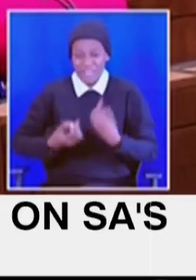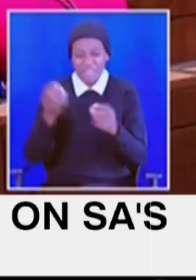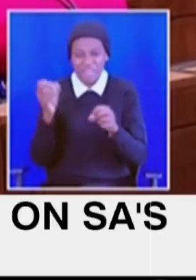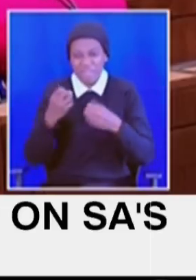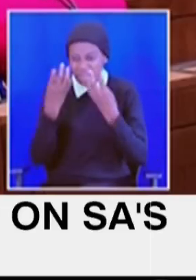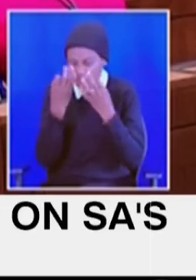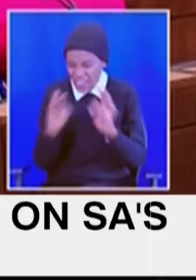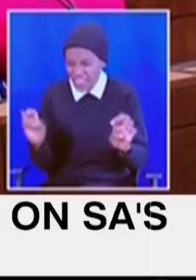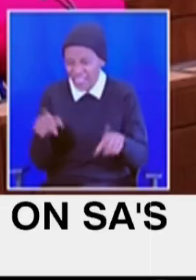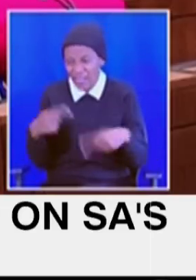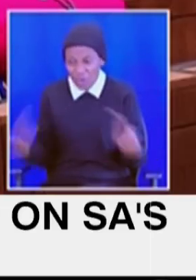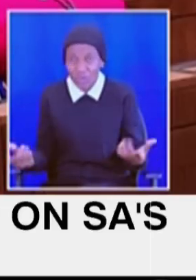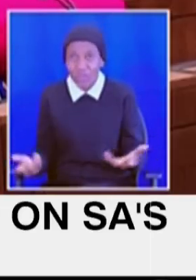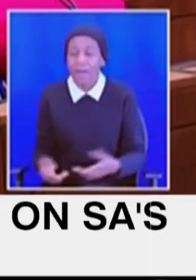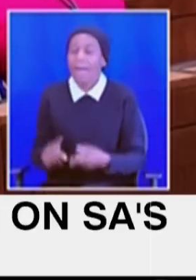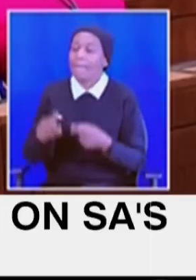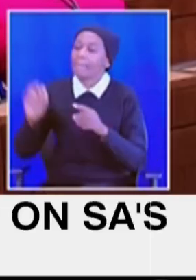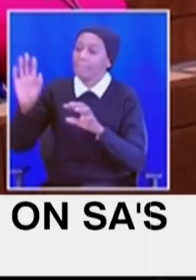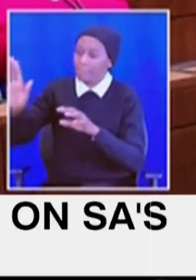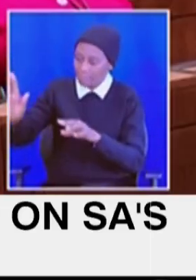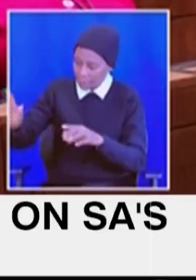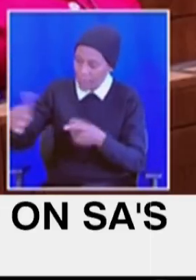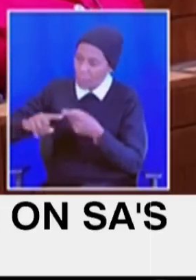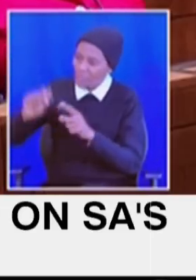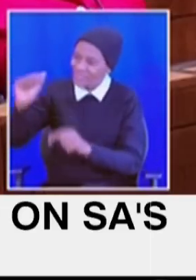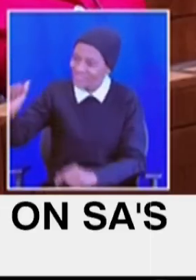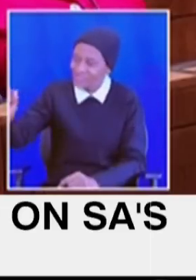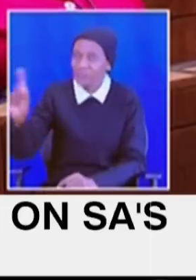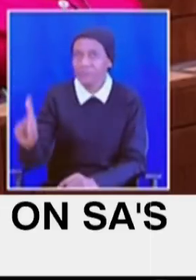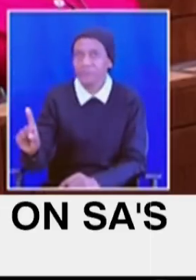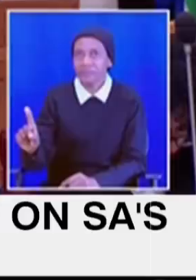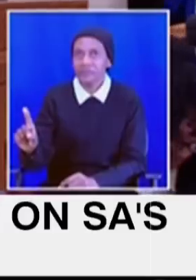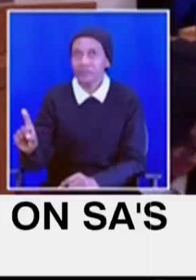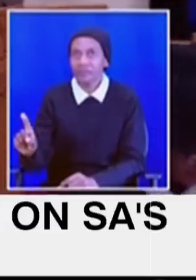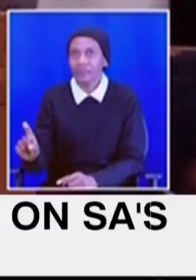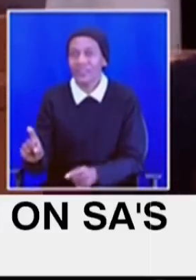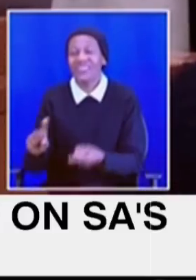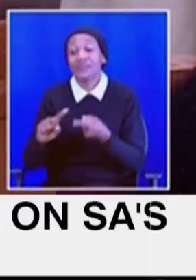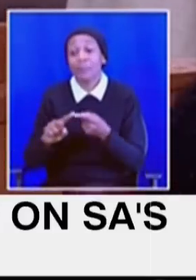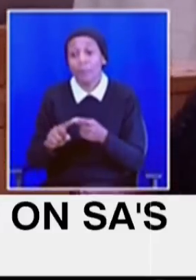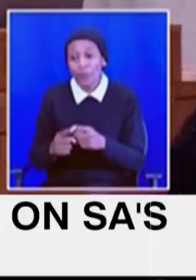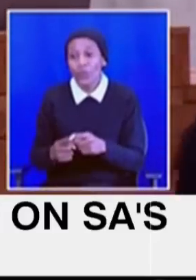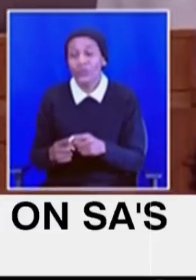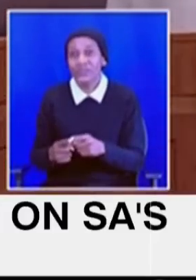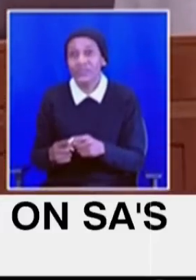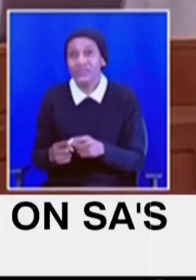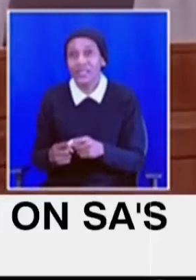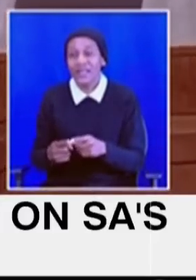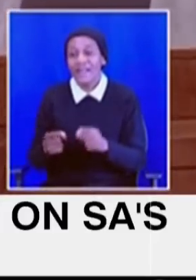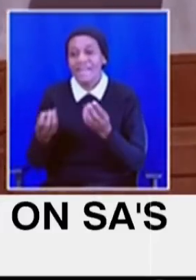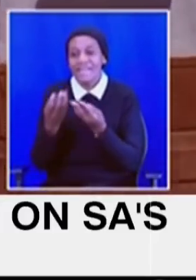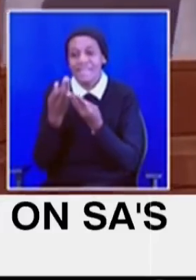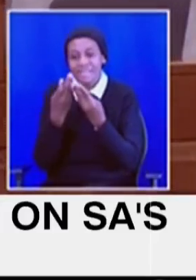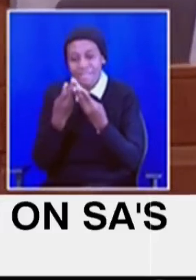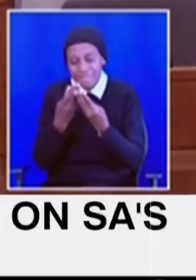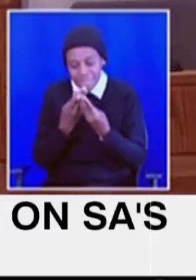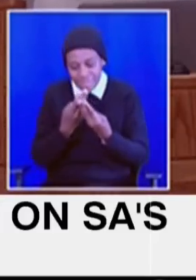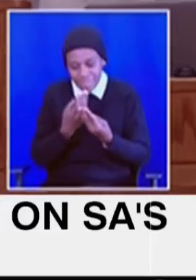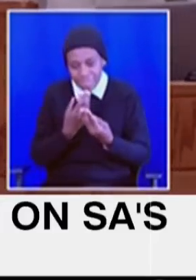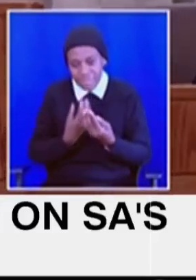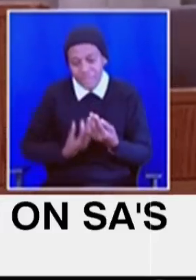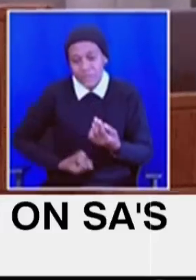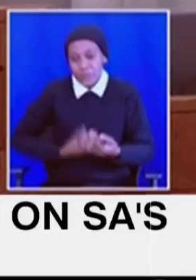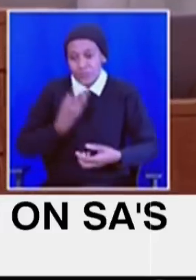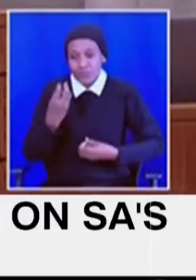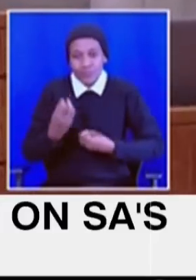member, on what point are you raising? It's a point of order that it was freedom of speech that he was expressing, and you want